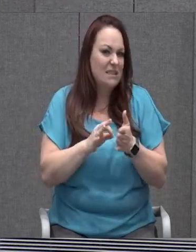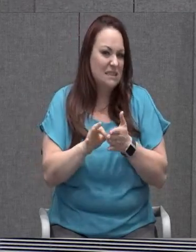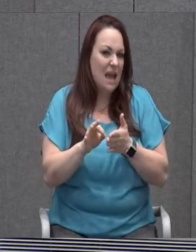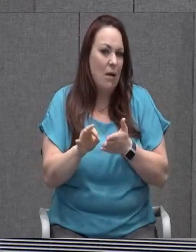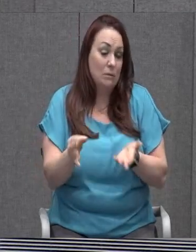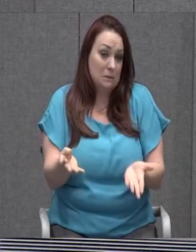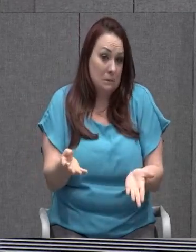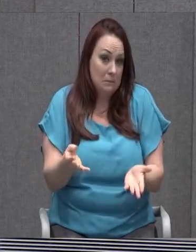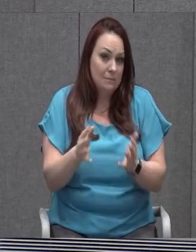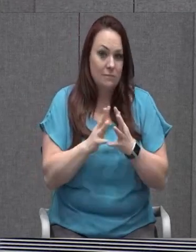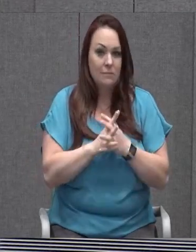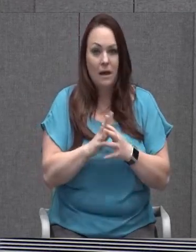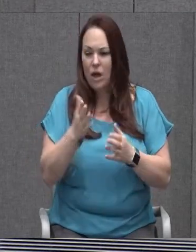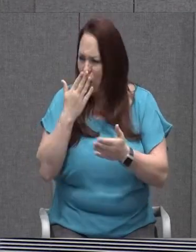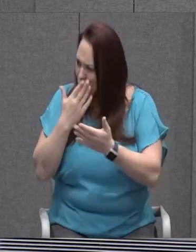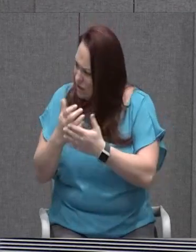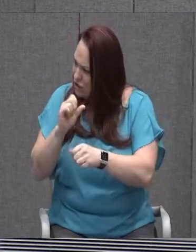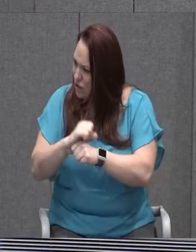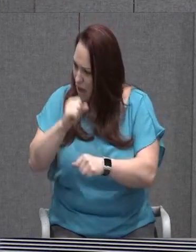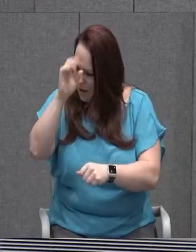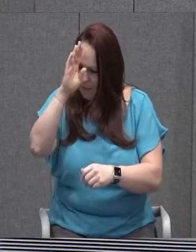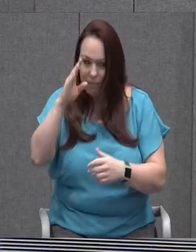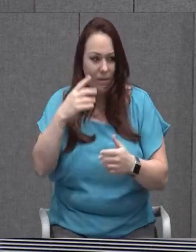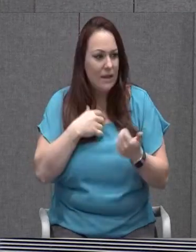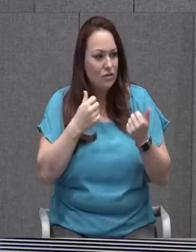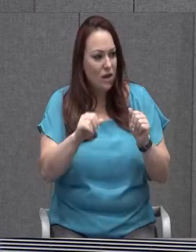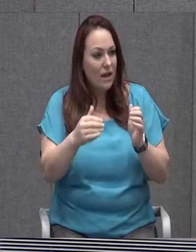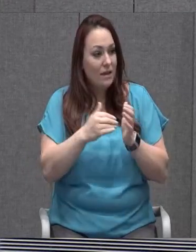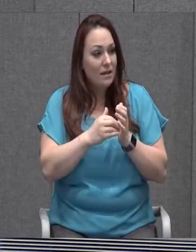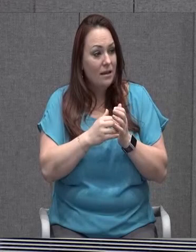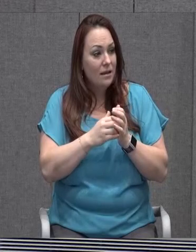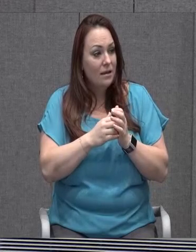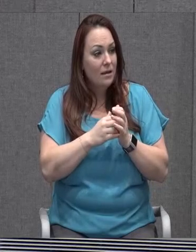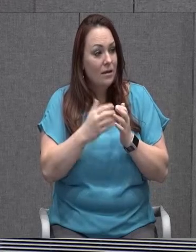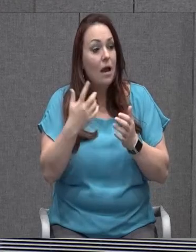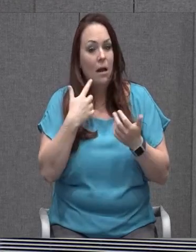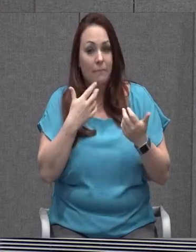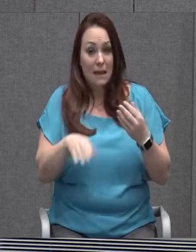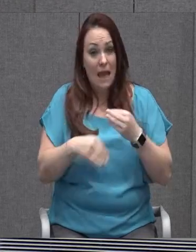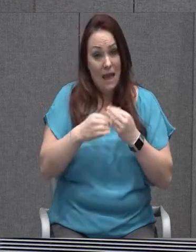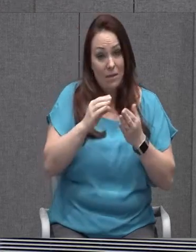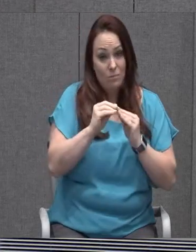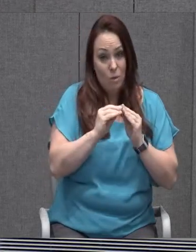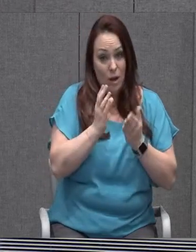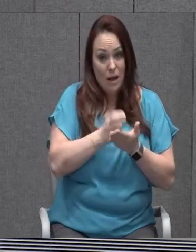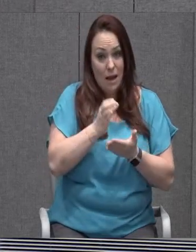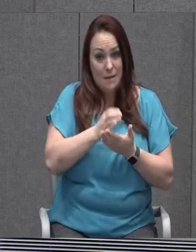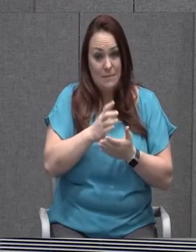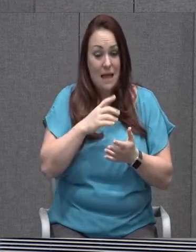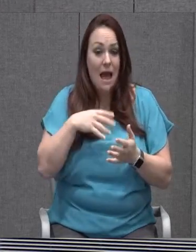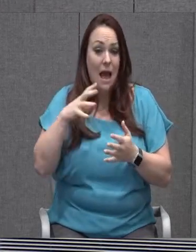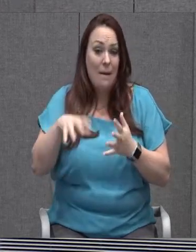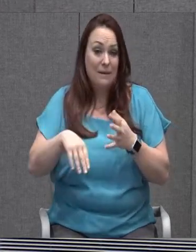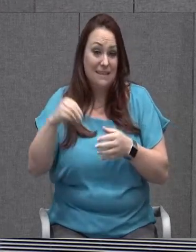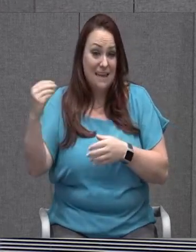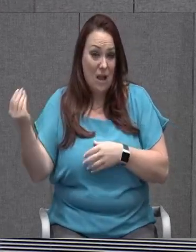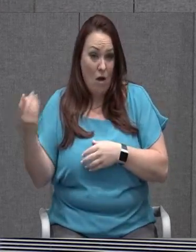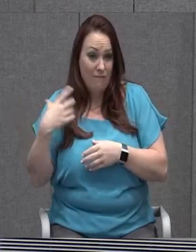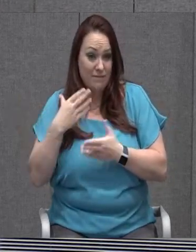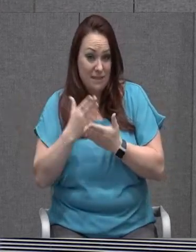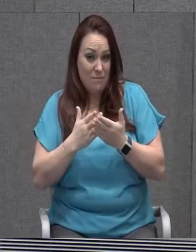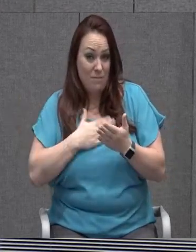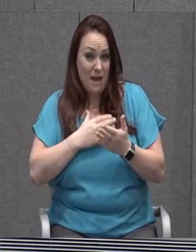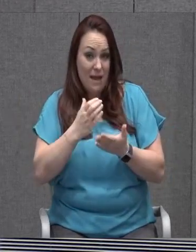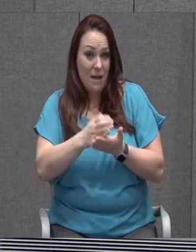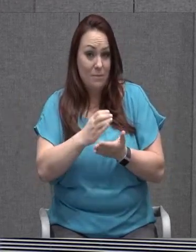So, I think I want to try this again. All right. How about I'm going to try more too. I'm going to take some away.